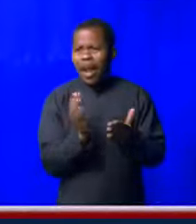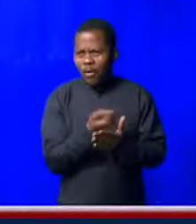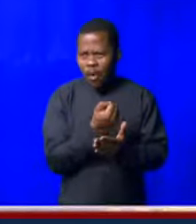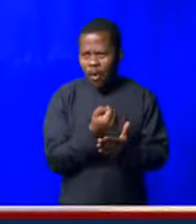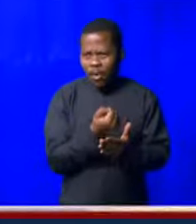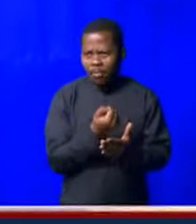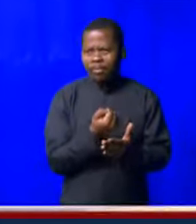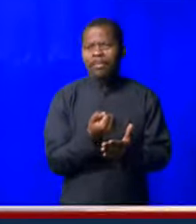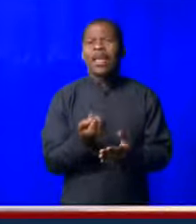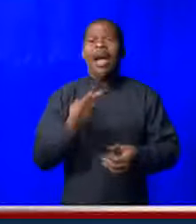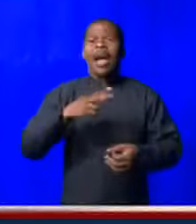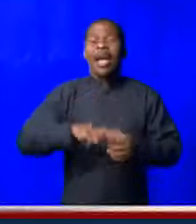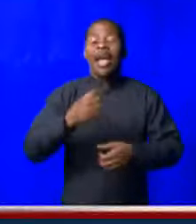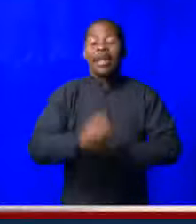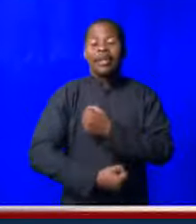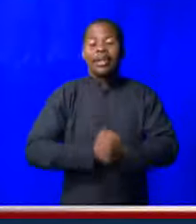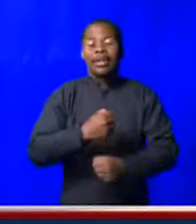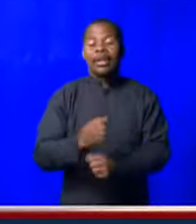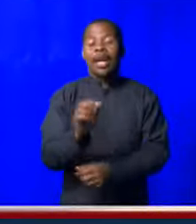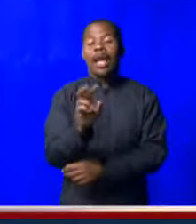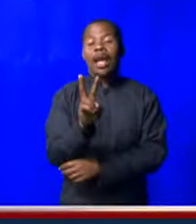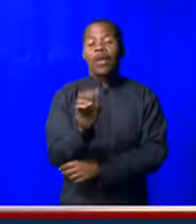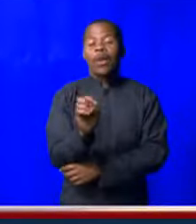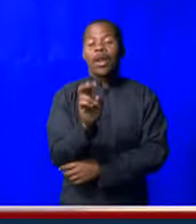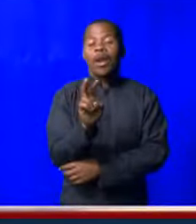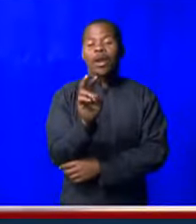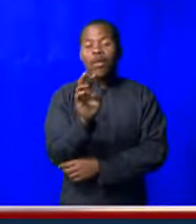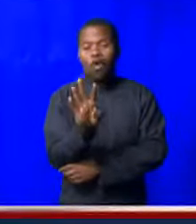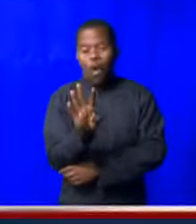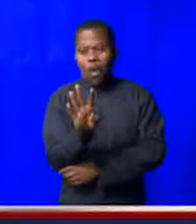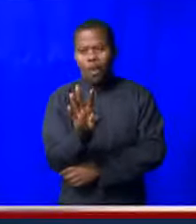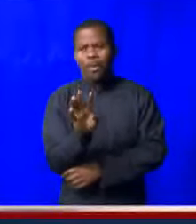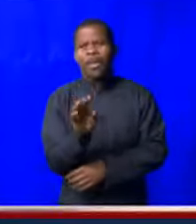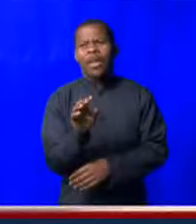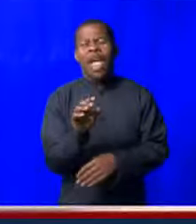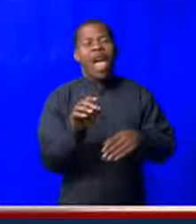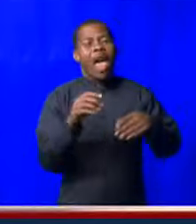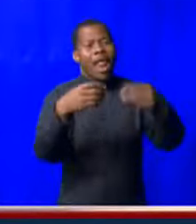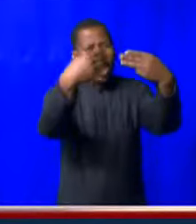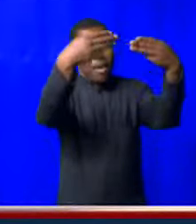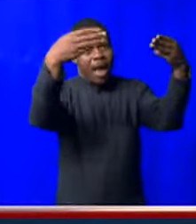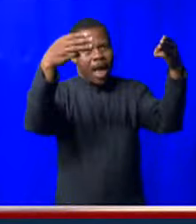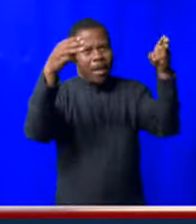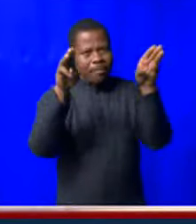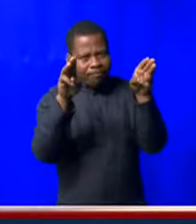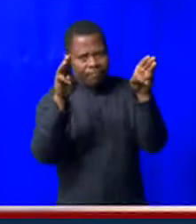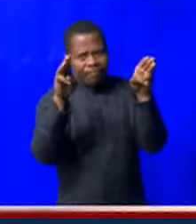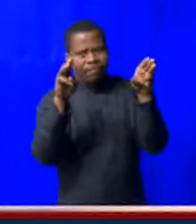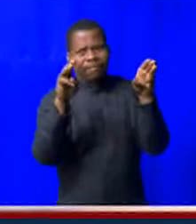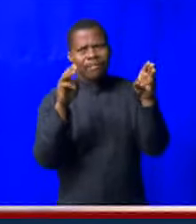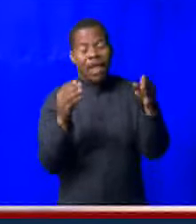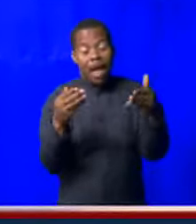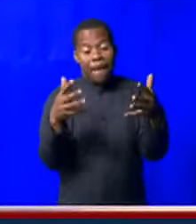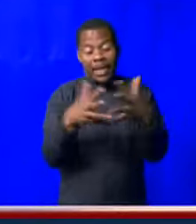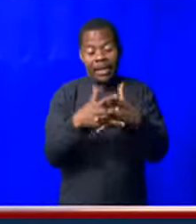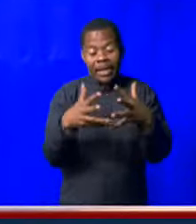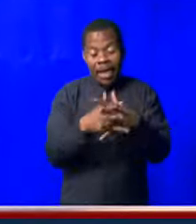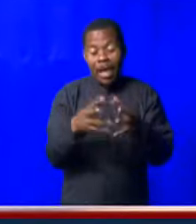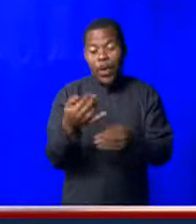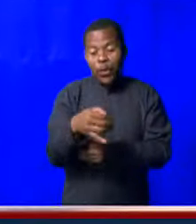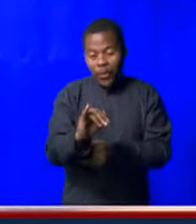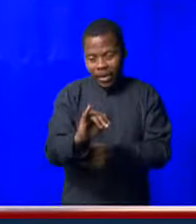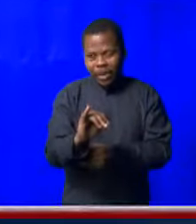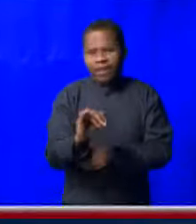wa-2024 iPhalamende ihleli kokuqala lekungilapho kube sekukhethwa khona umhlonishwa Cyril Ramaphosa ukuthi abe